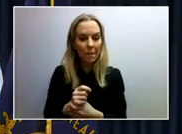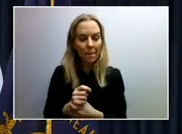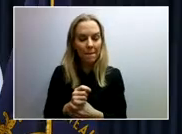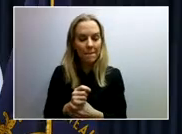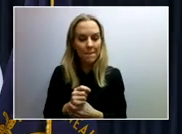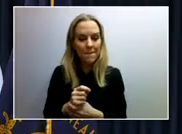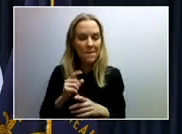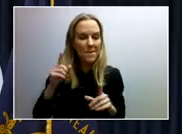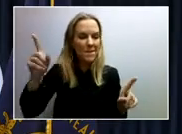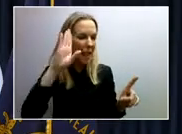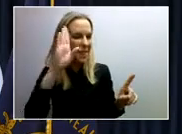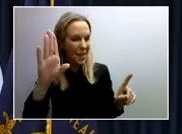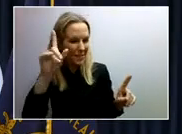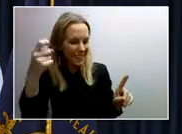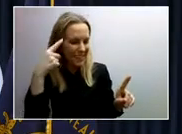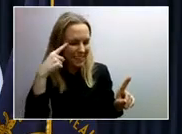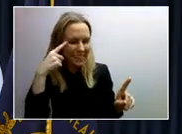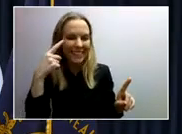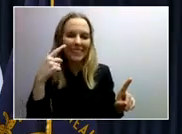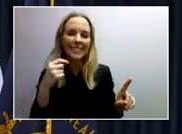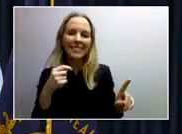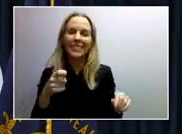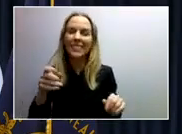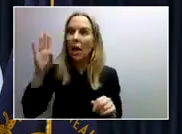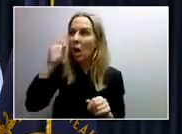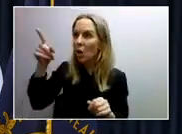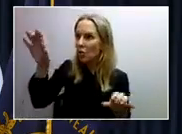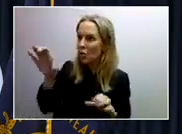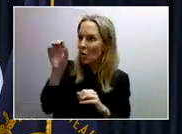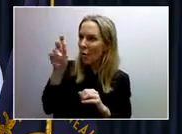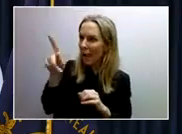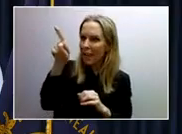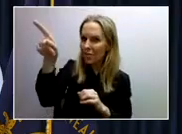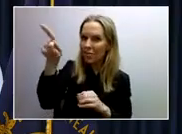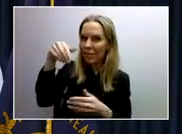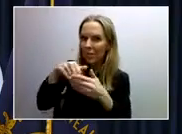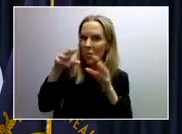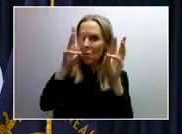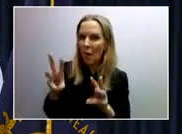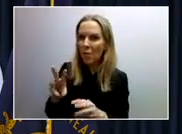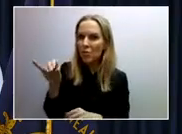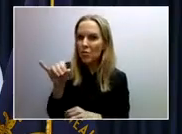Hello, Governor. Hey, are you doing okay? I know you were out in the weather.